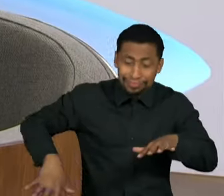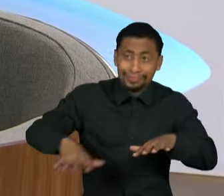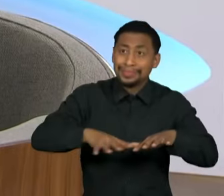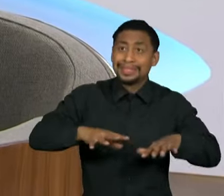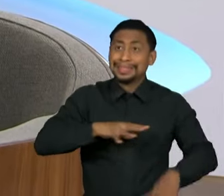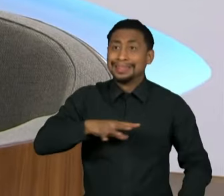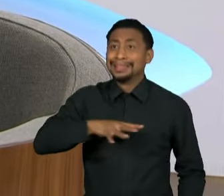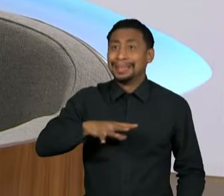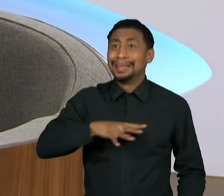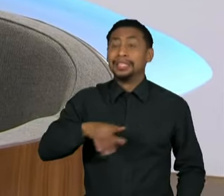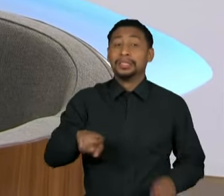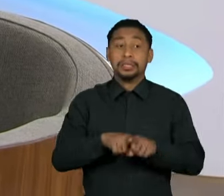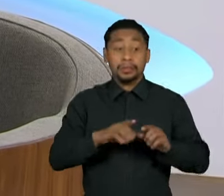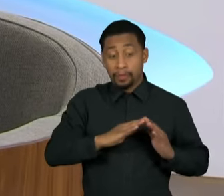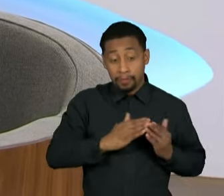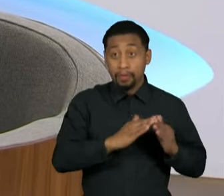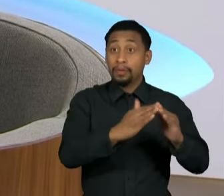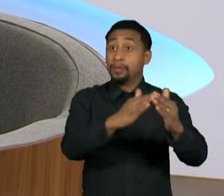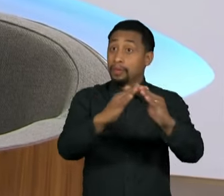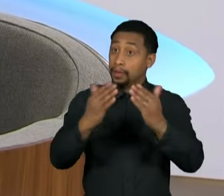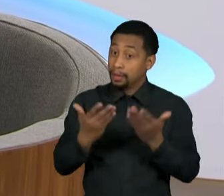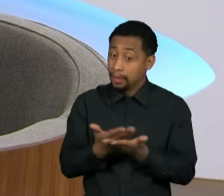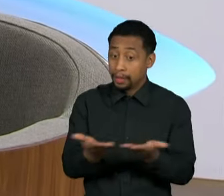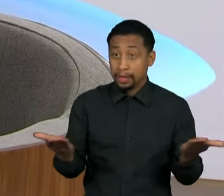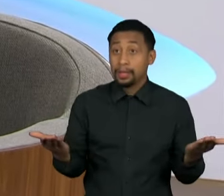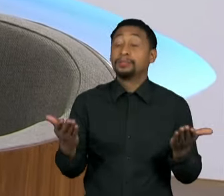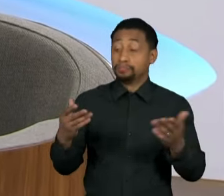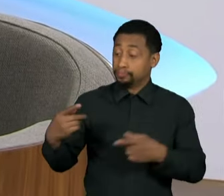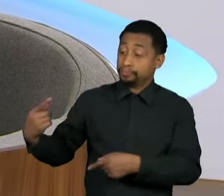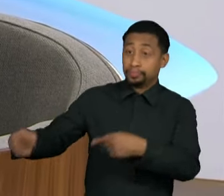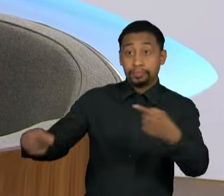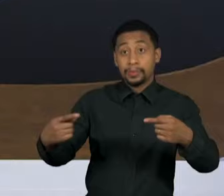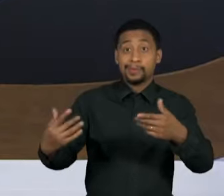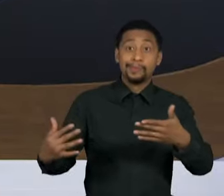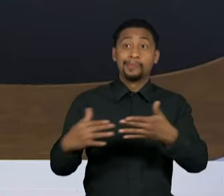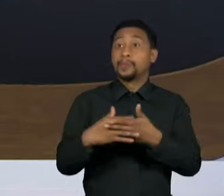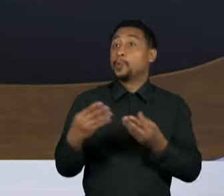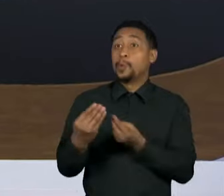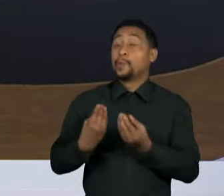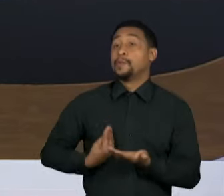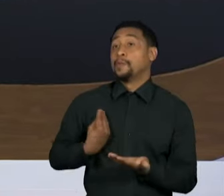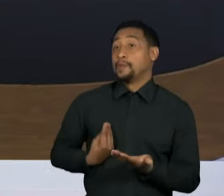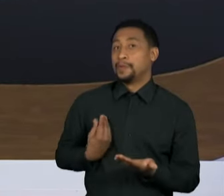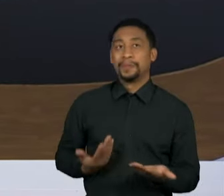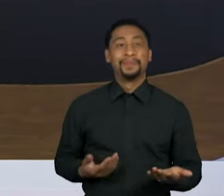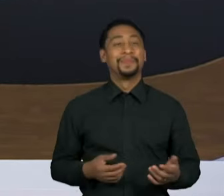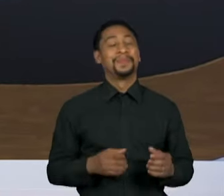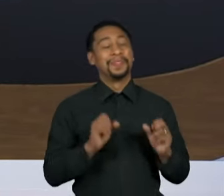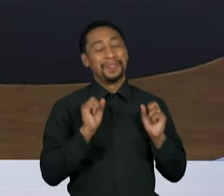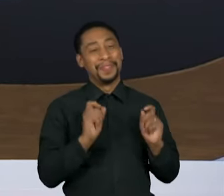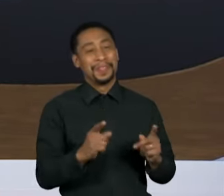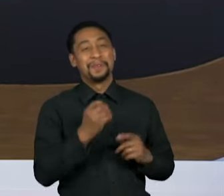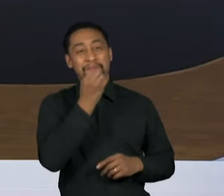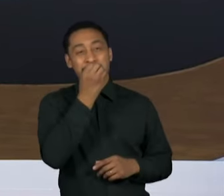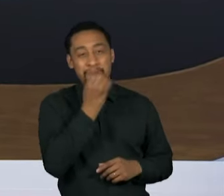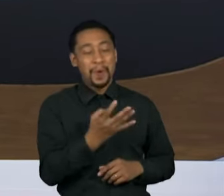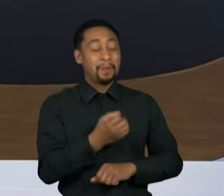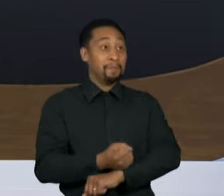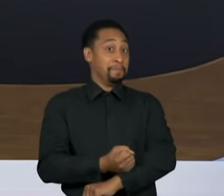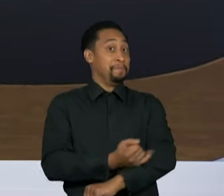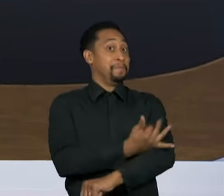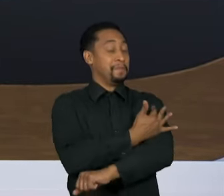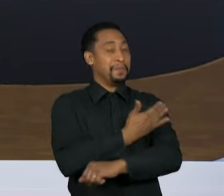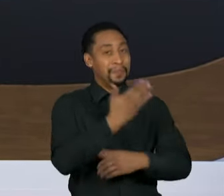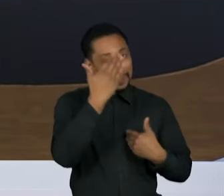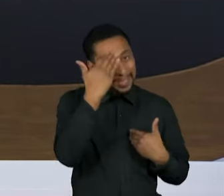gather and wrestle with big questions of how we should live together. Isso é muito bom que o emocionou. Obrigada por